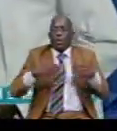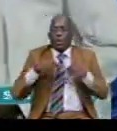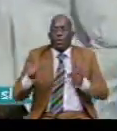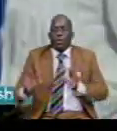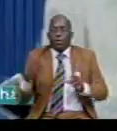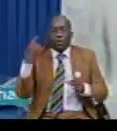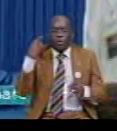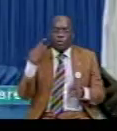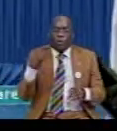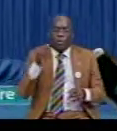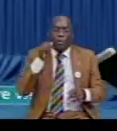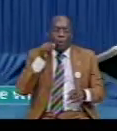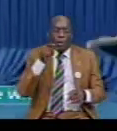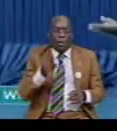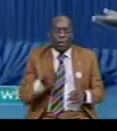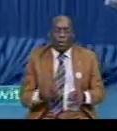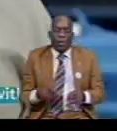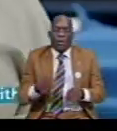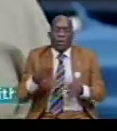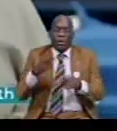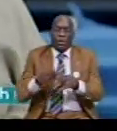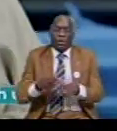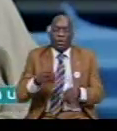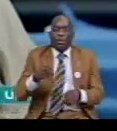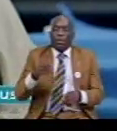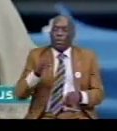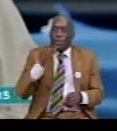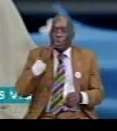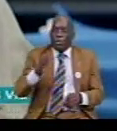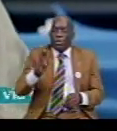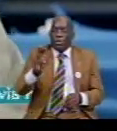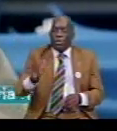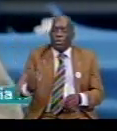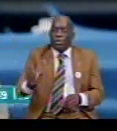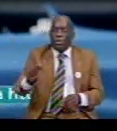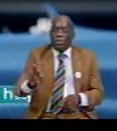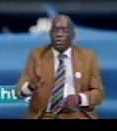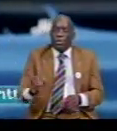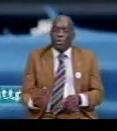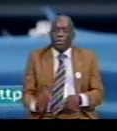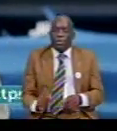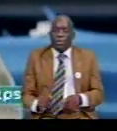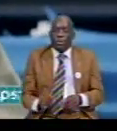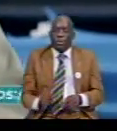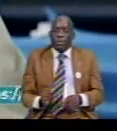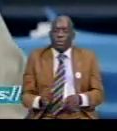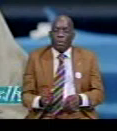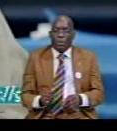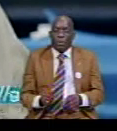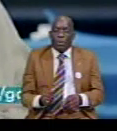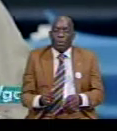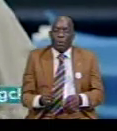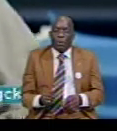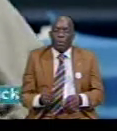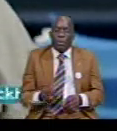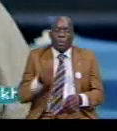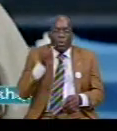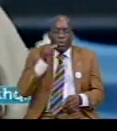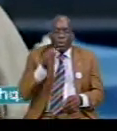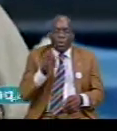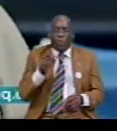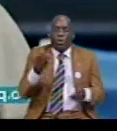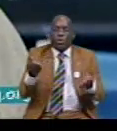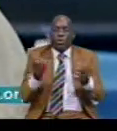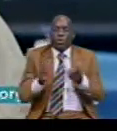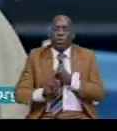Lord. My name is Mary Ogbona. I come from Ibadan. But where I received my miracles from Port Harcourt when I was there. I want to glorify the